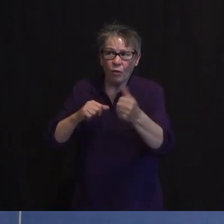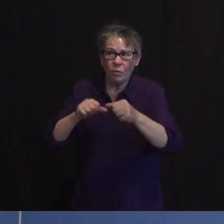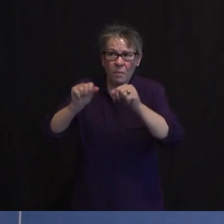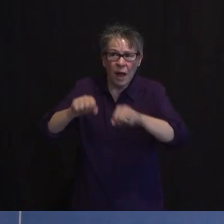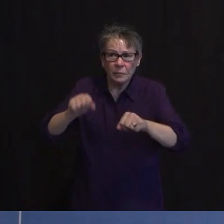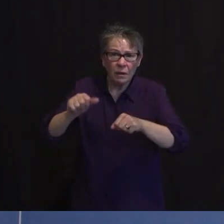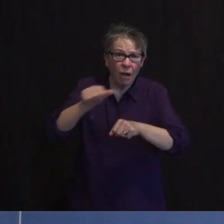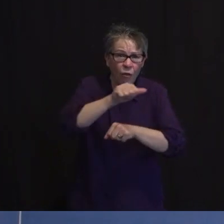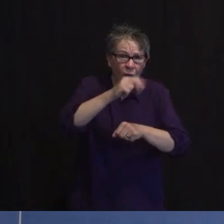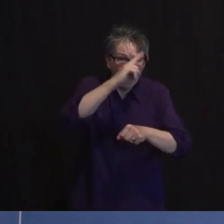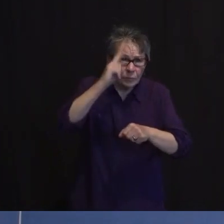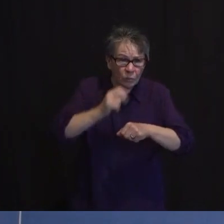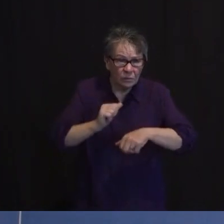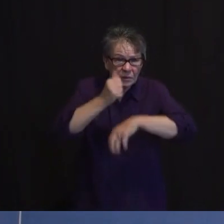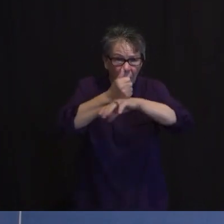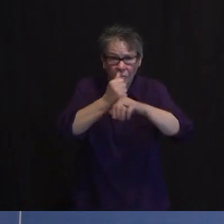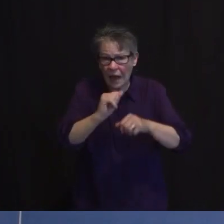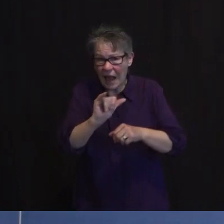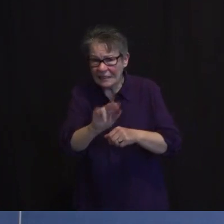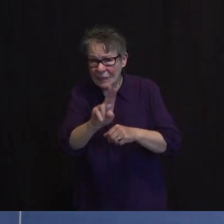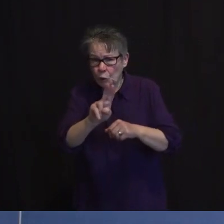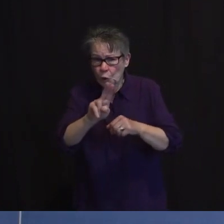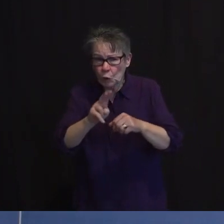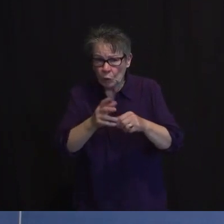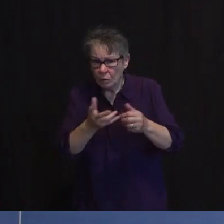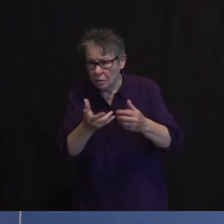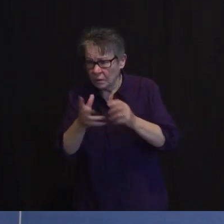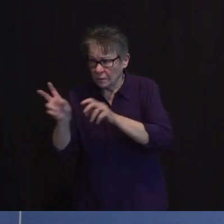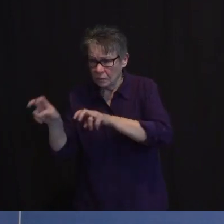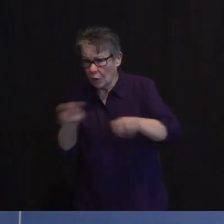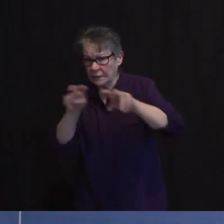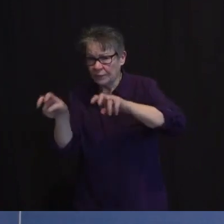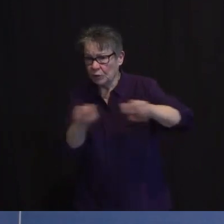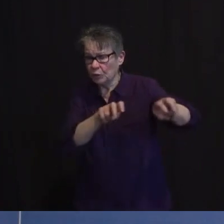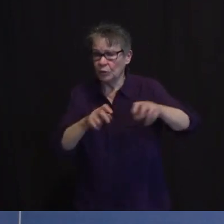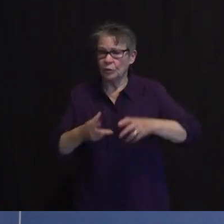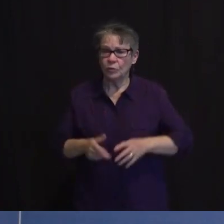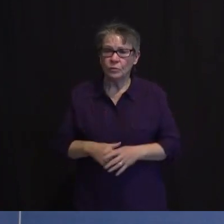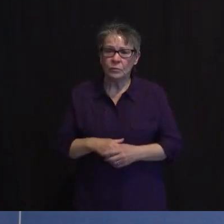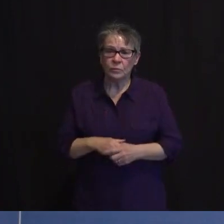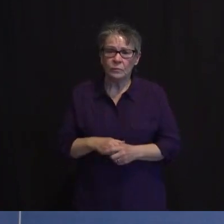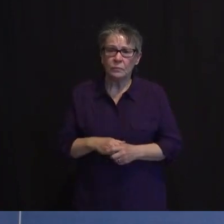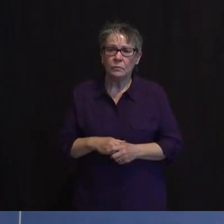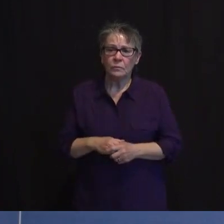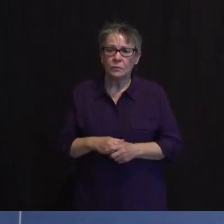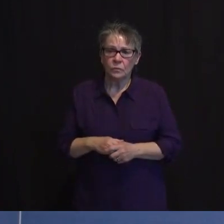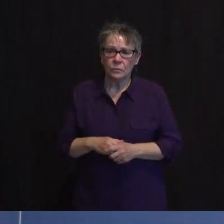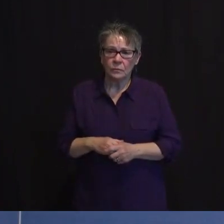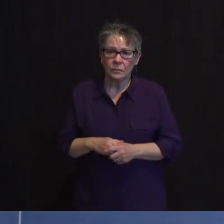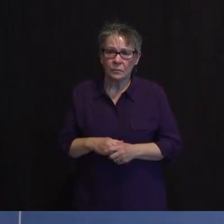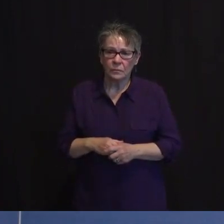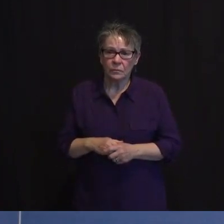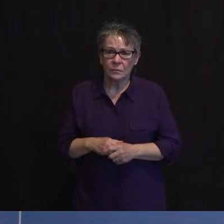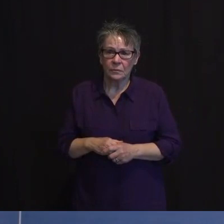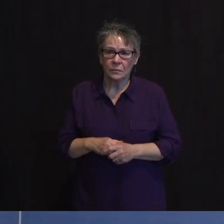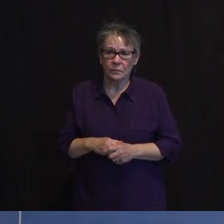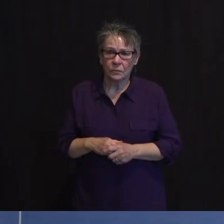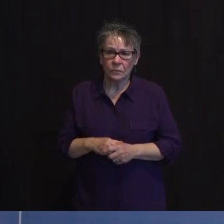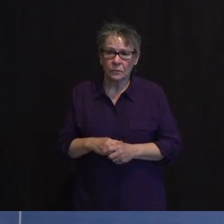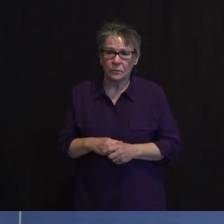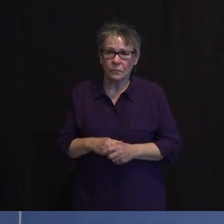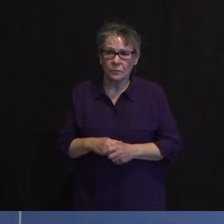100 nursing home beds in northern region and another 100 in the central region for individuals awaiting nursing home